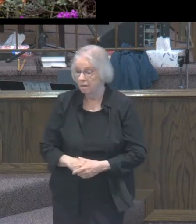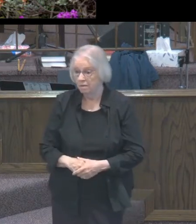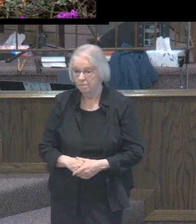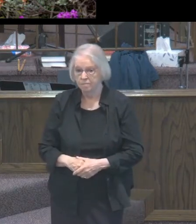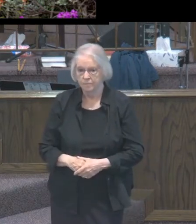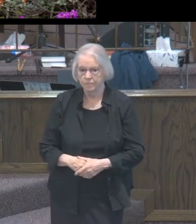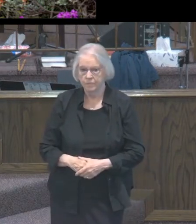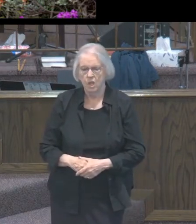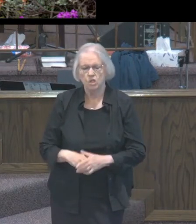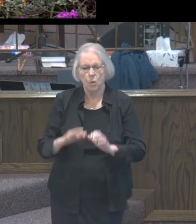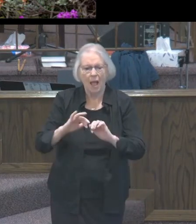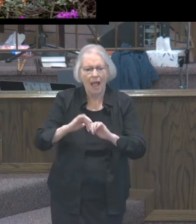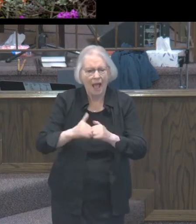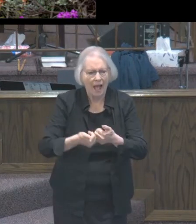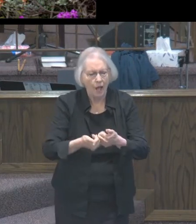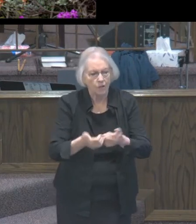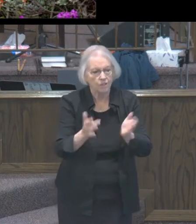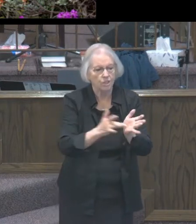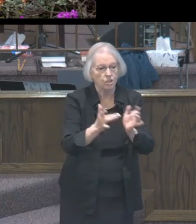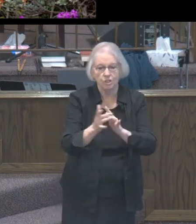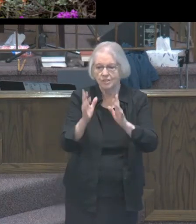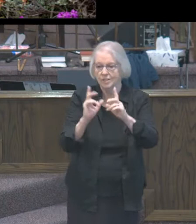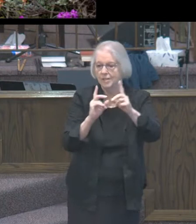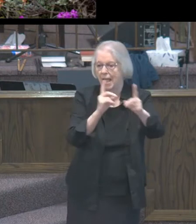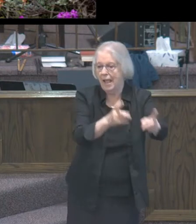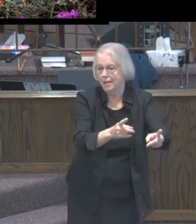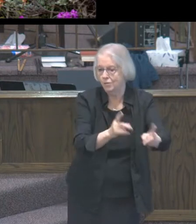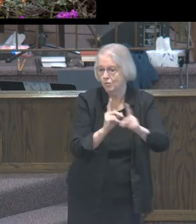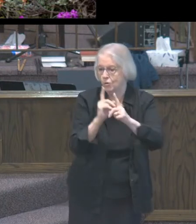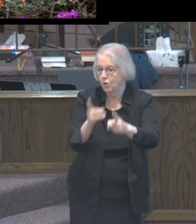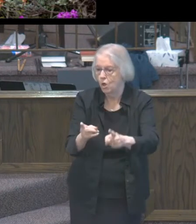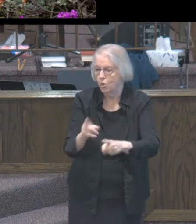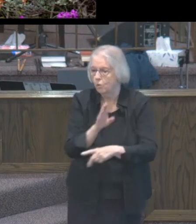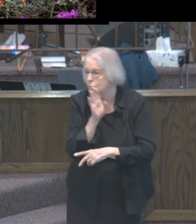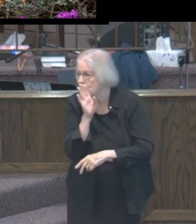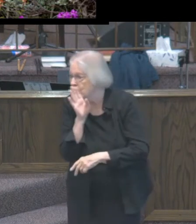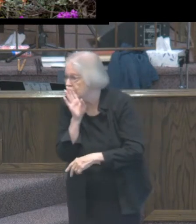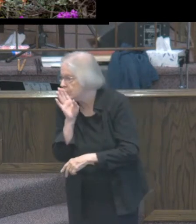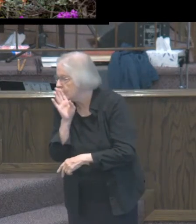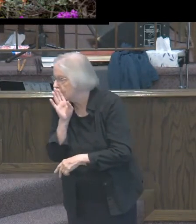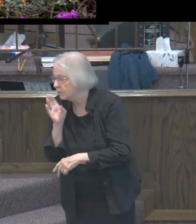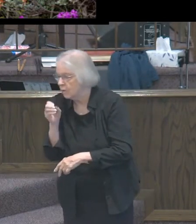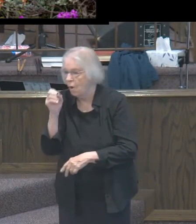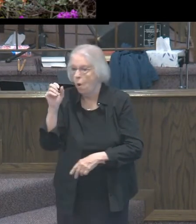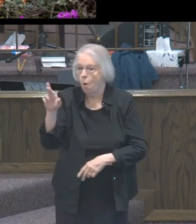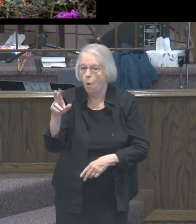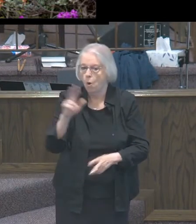Well, how did Jesus respond to those whispers or those looks?